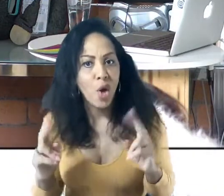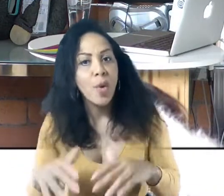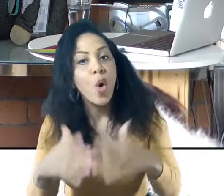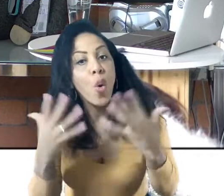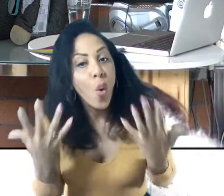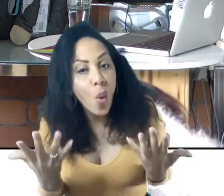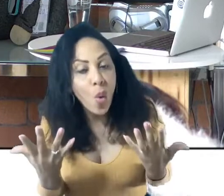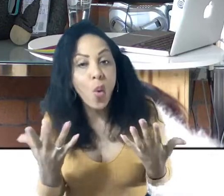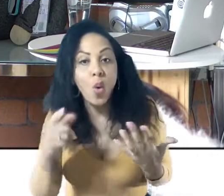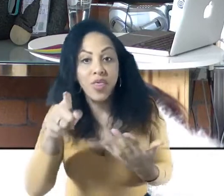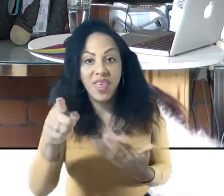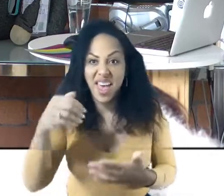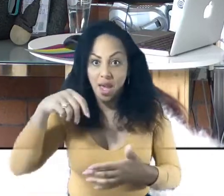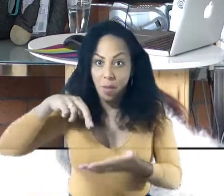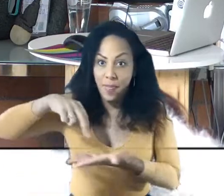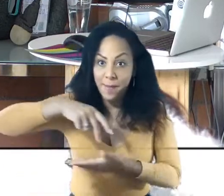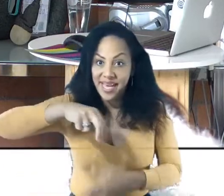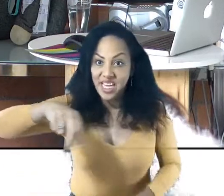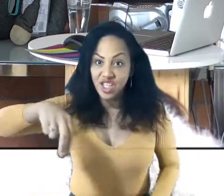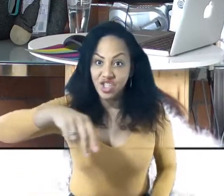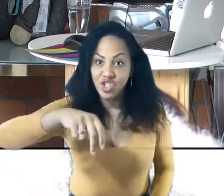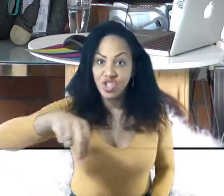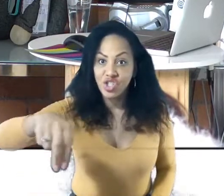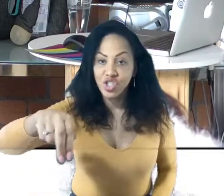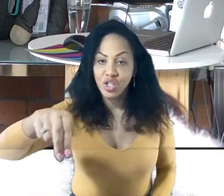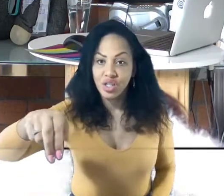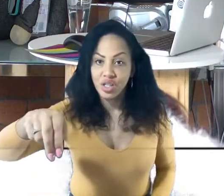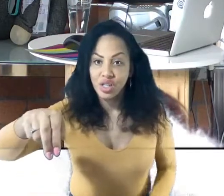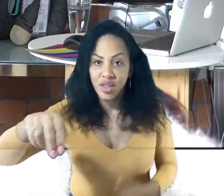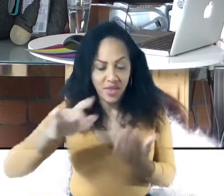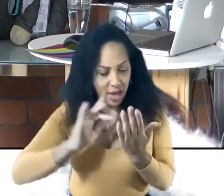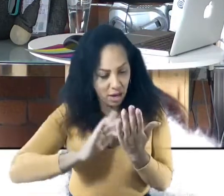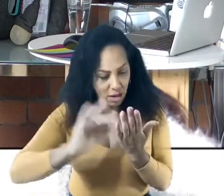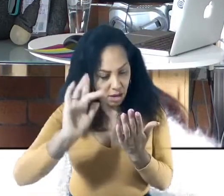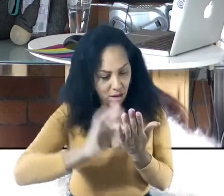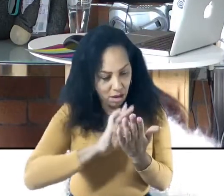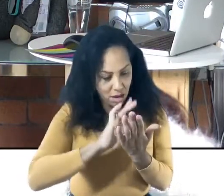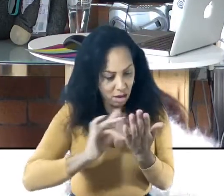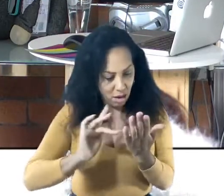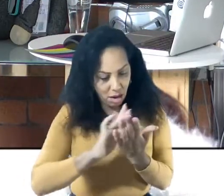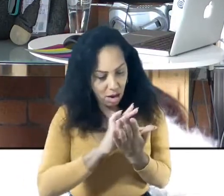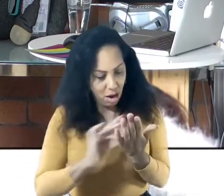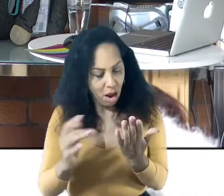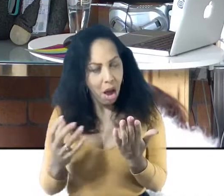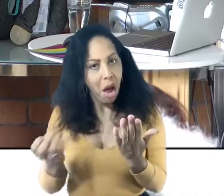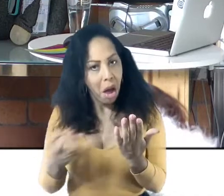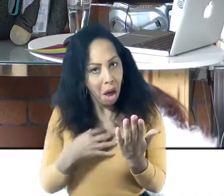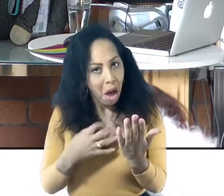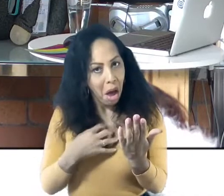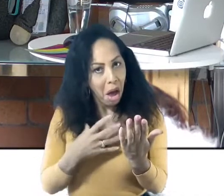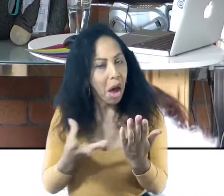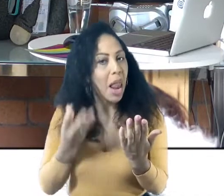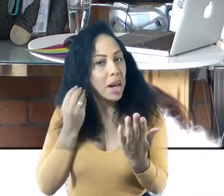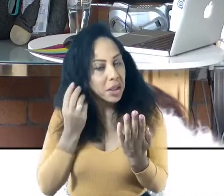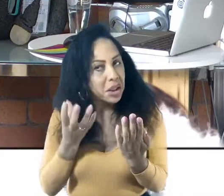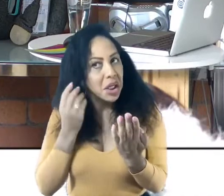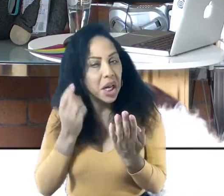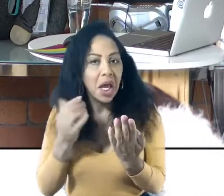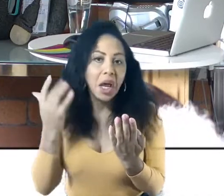and walking around the map, the actual real map of the place, and listening.